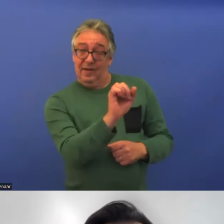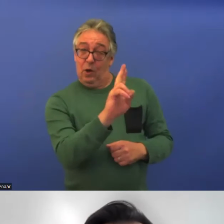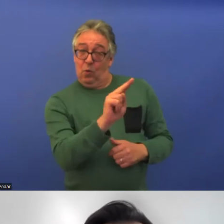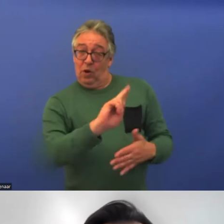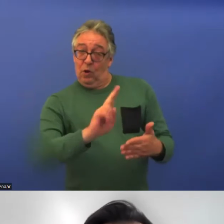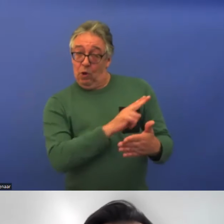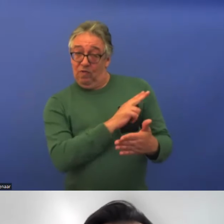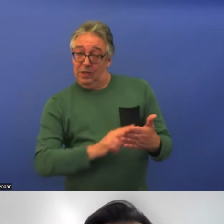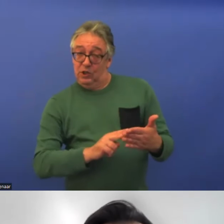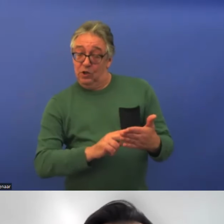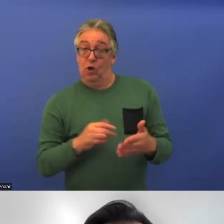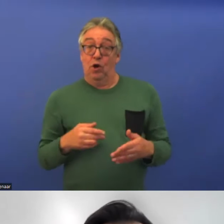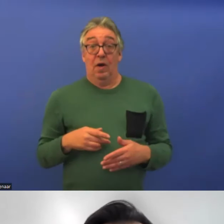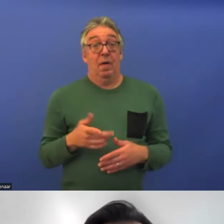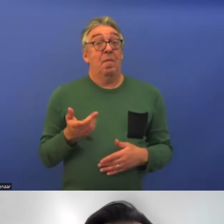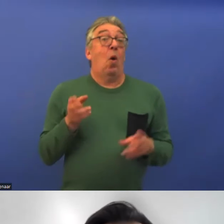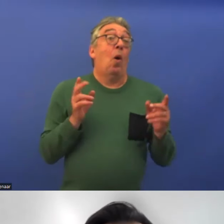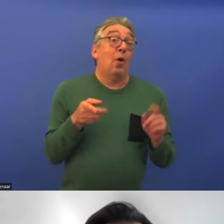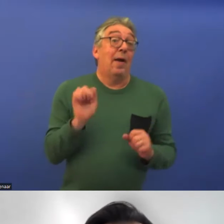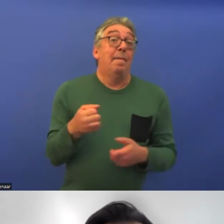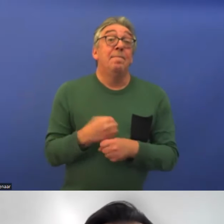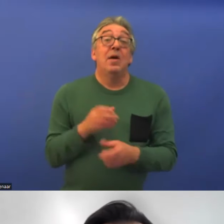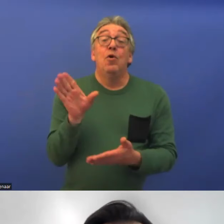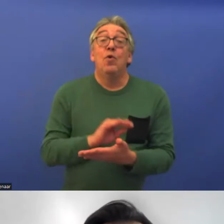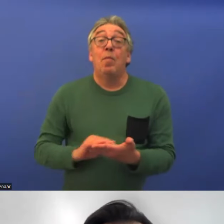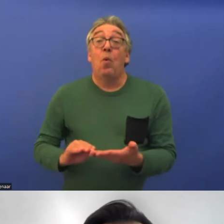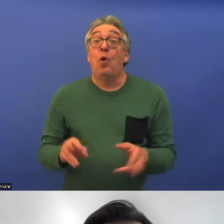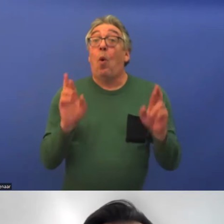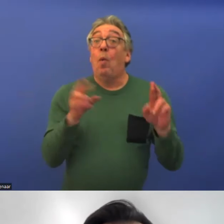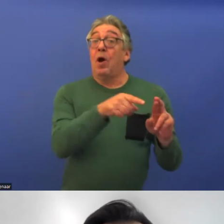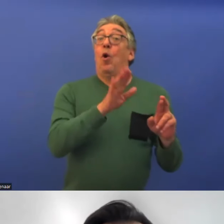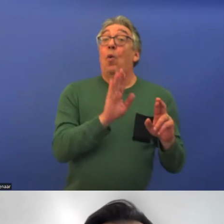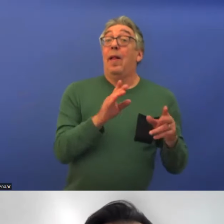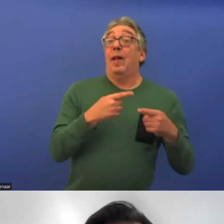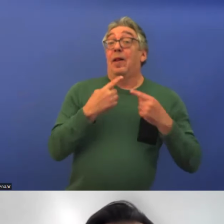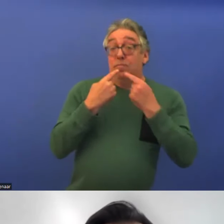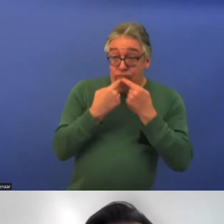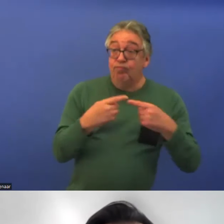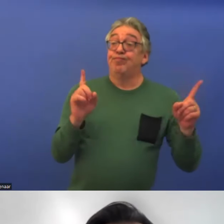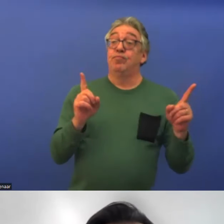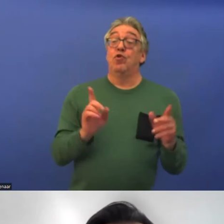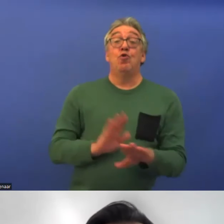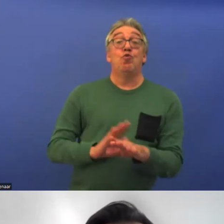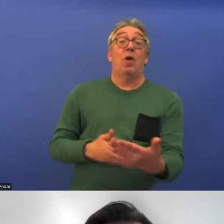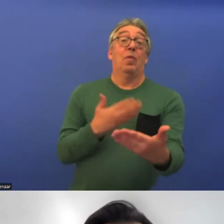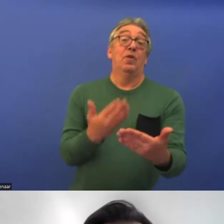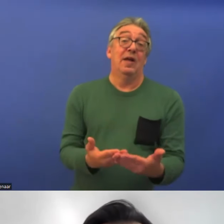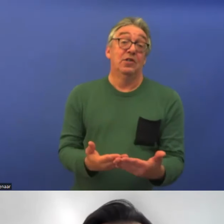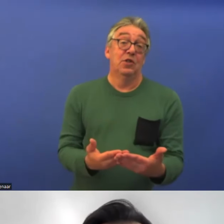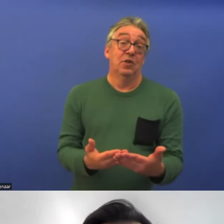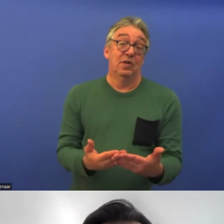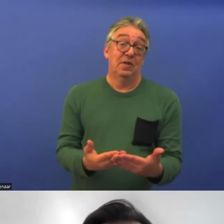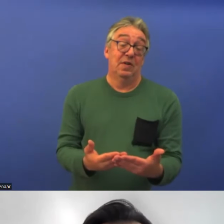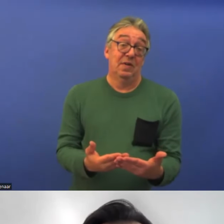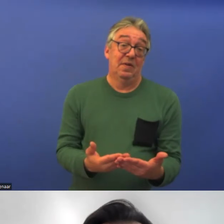get recommendations from it as soon as possible to raise awareness of the issue, to increase leverage, and also to